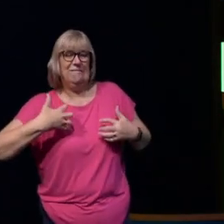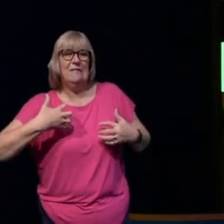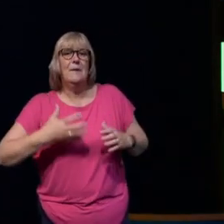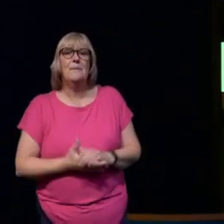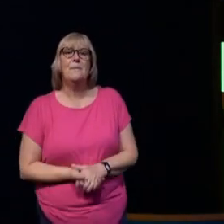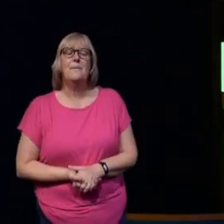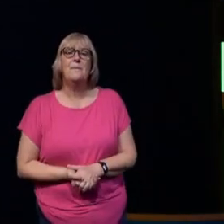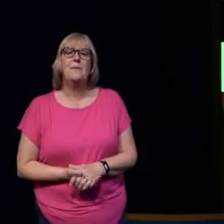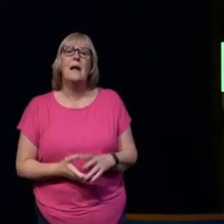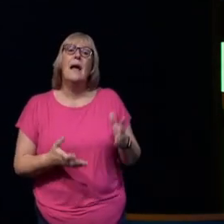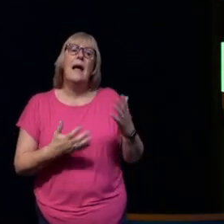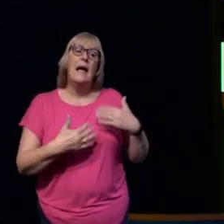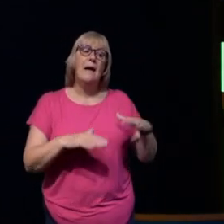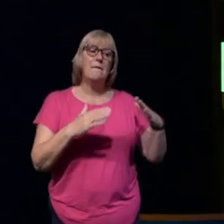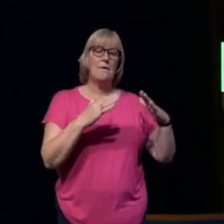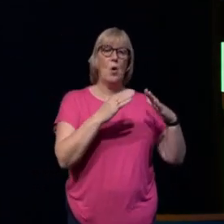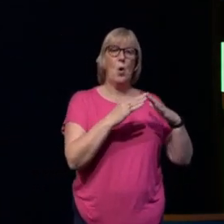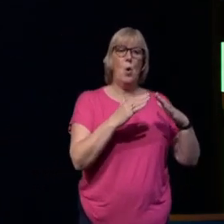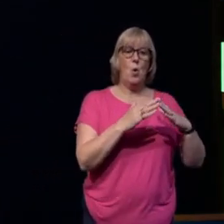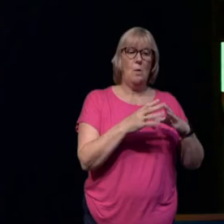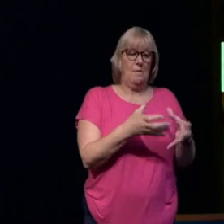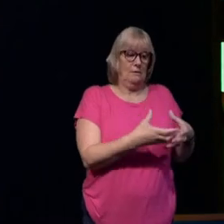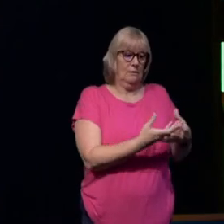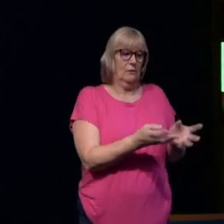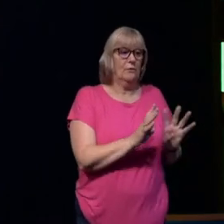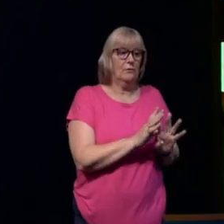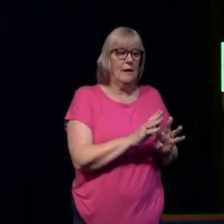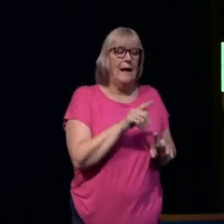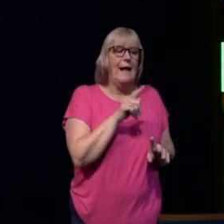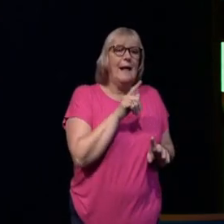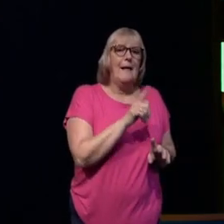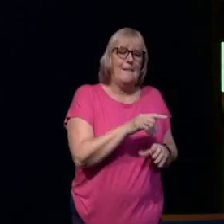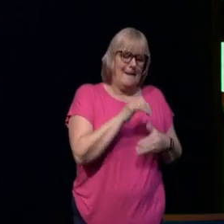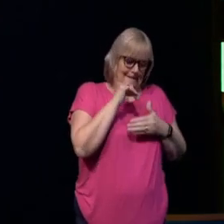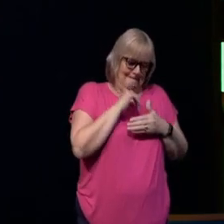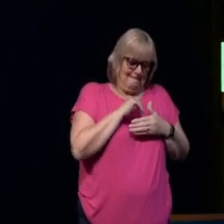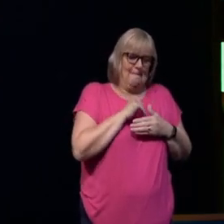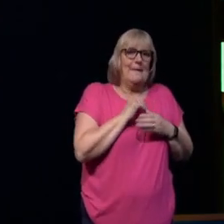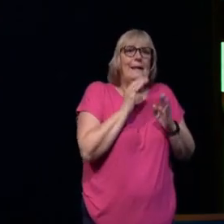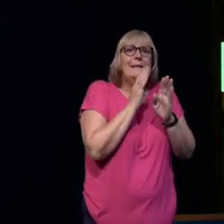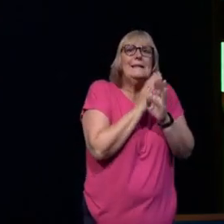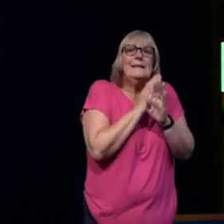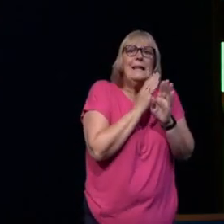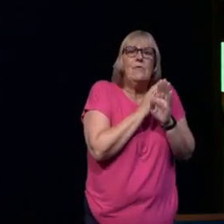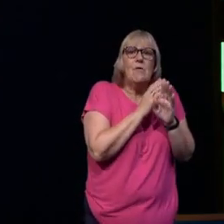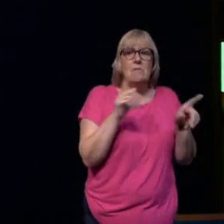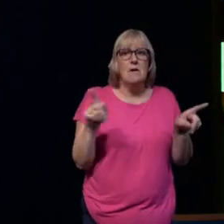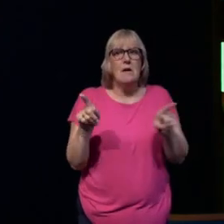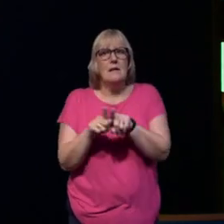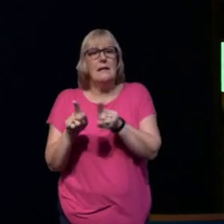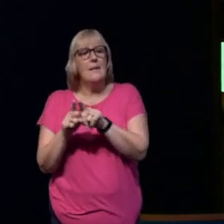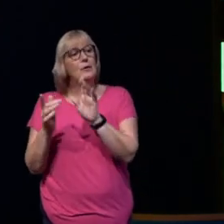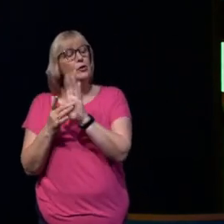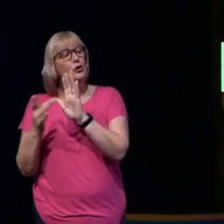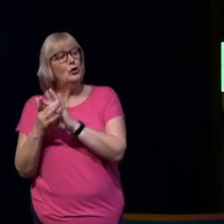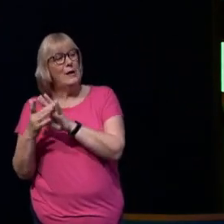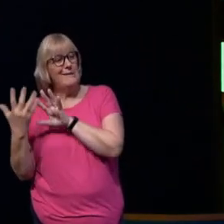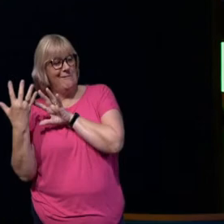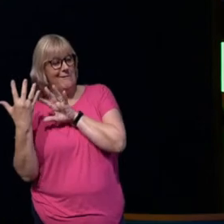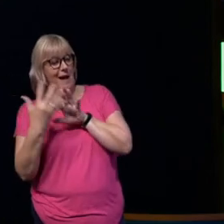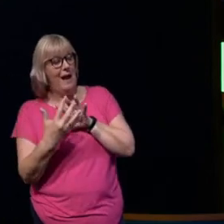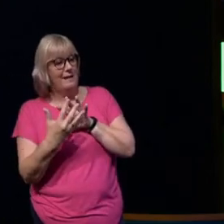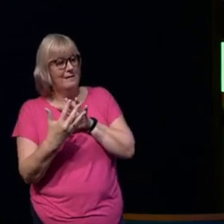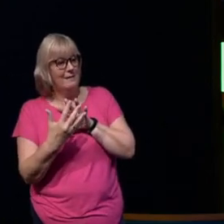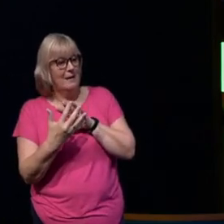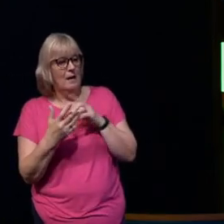our home congregations harbour and tolerate, secretly condone what Jesus hates, then he will act to